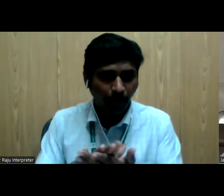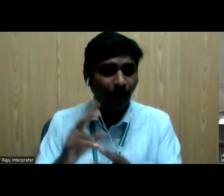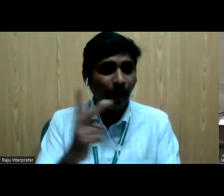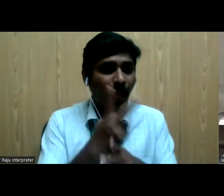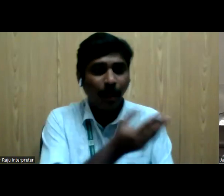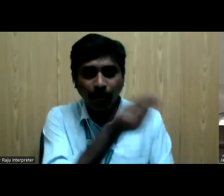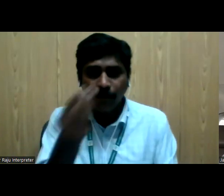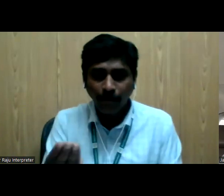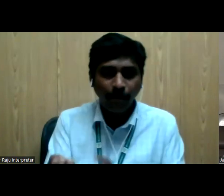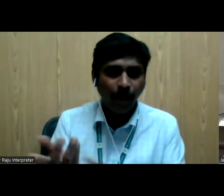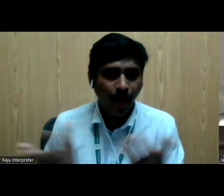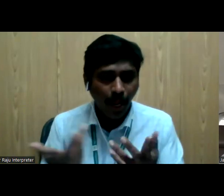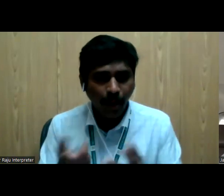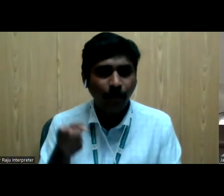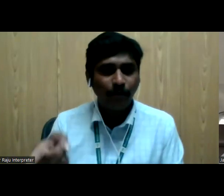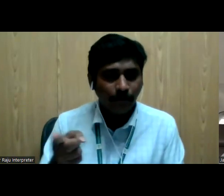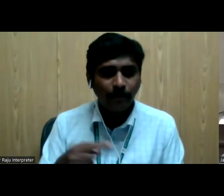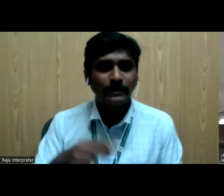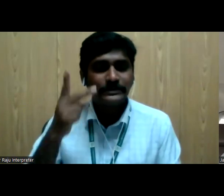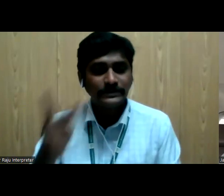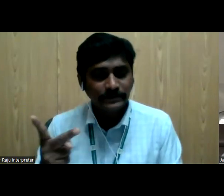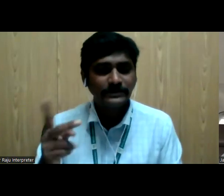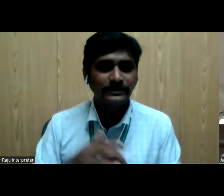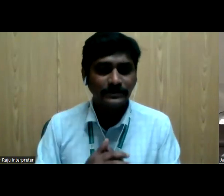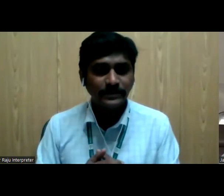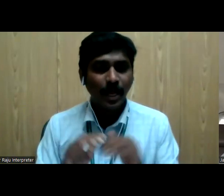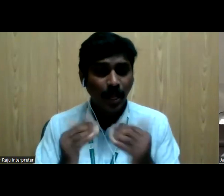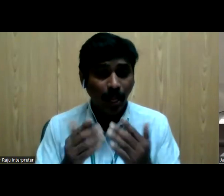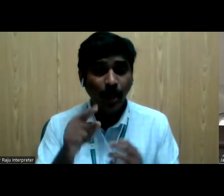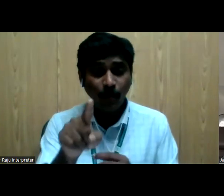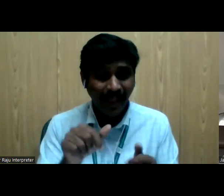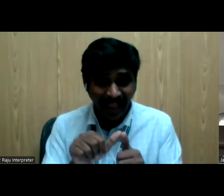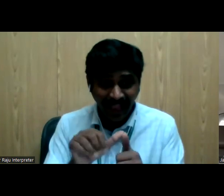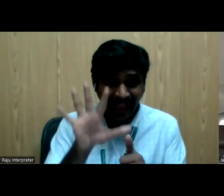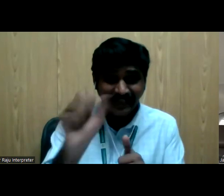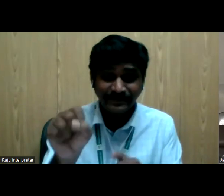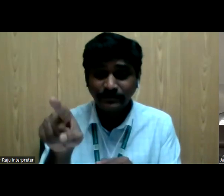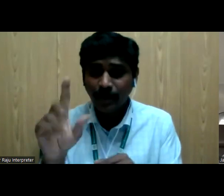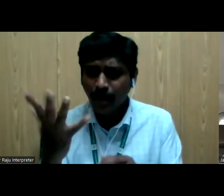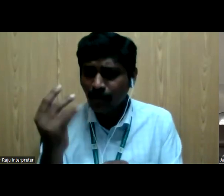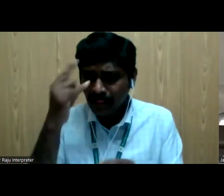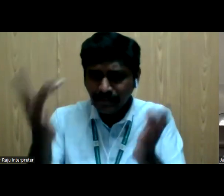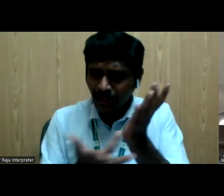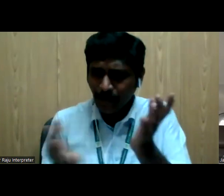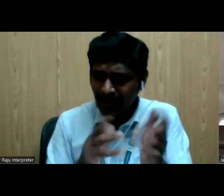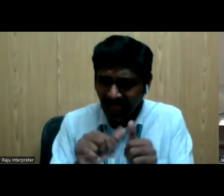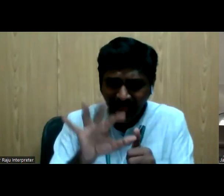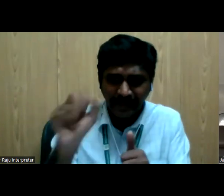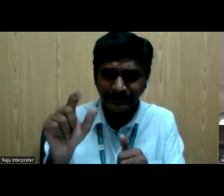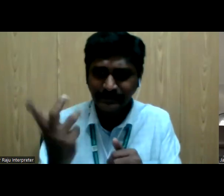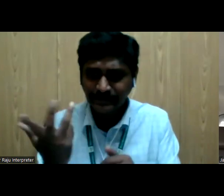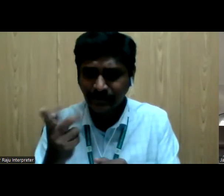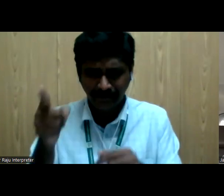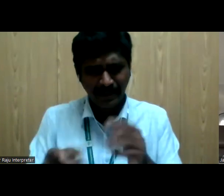technologies also? And first of all, how do you get access to those technologies, because lots of these technologies are there today,